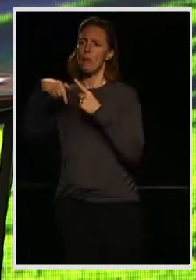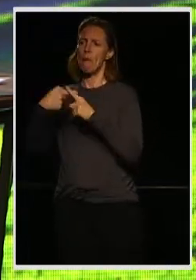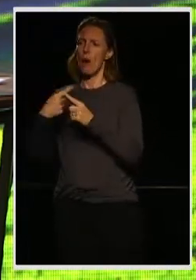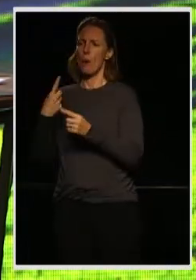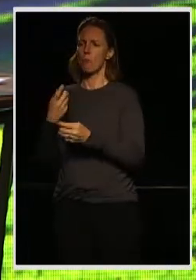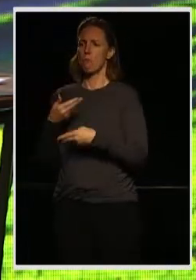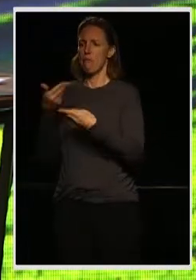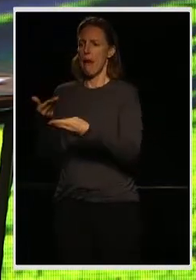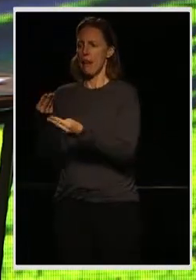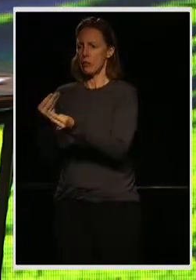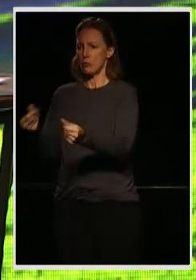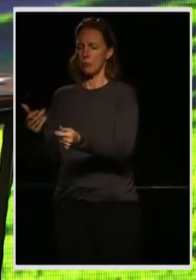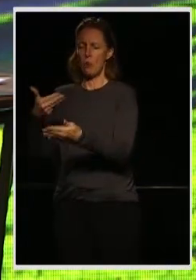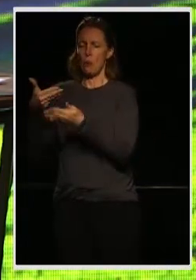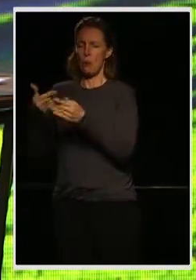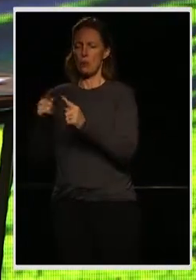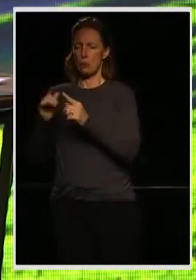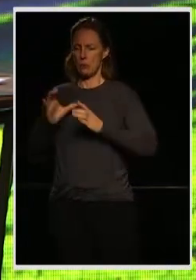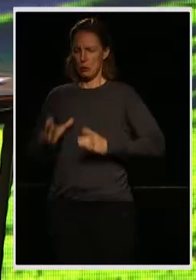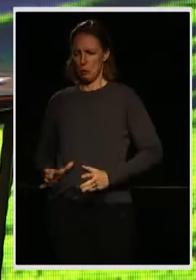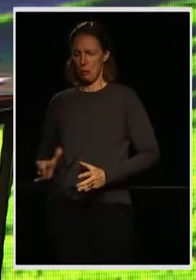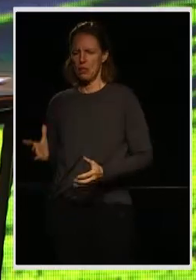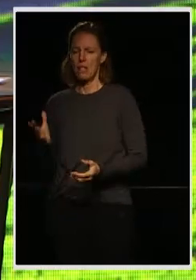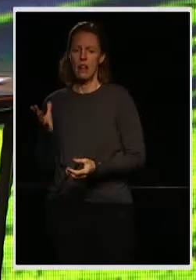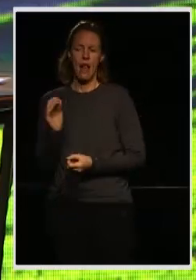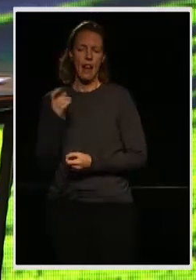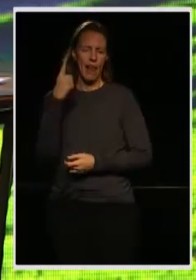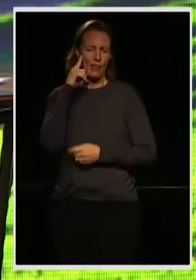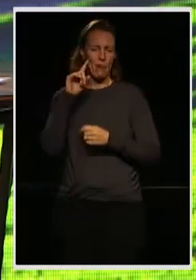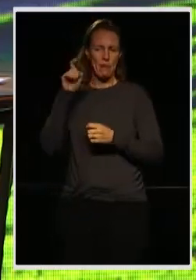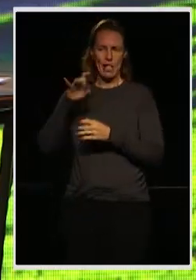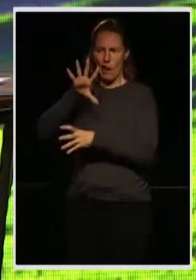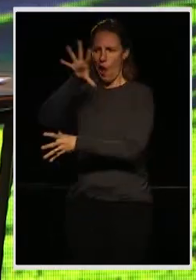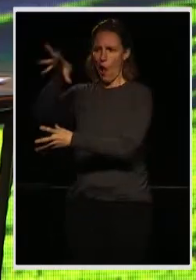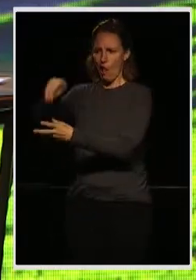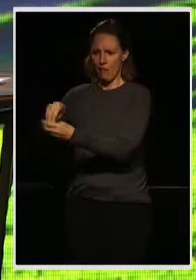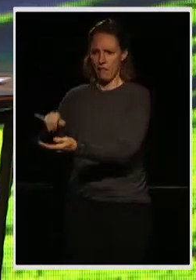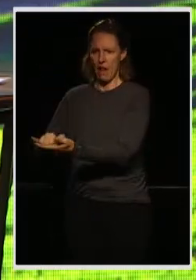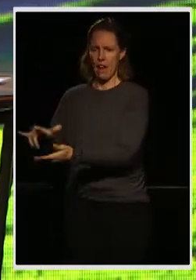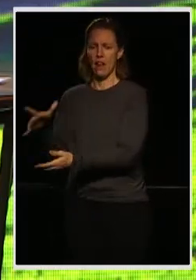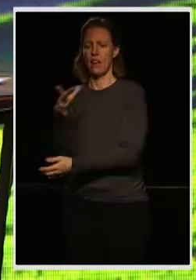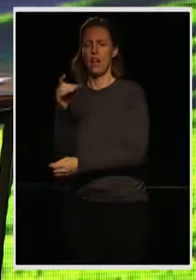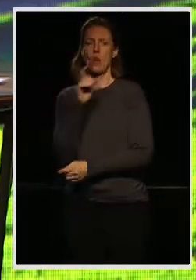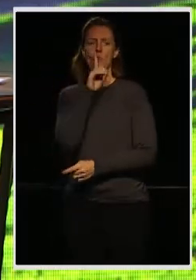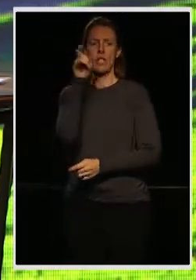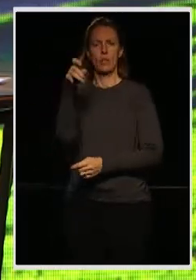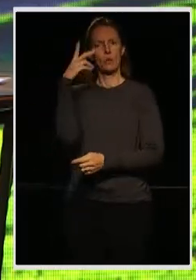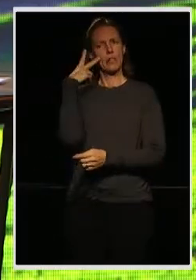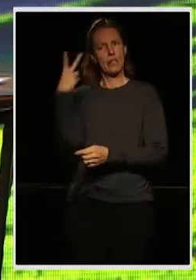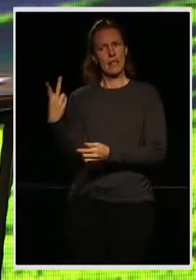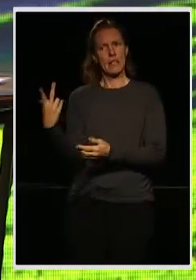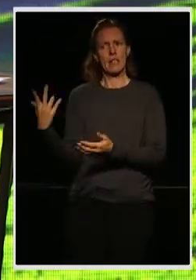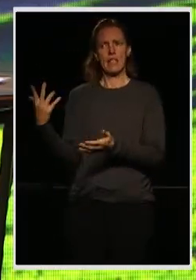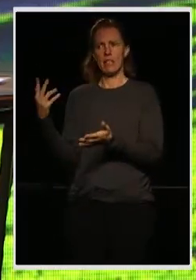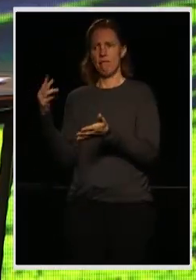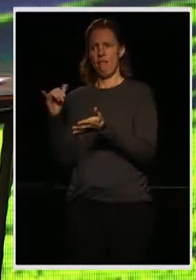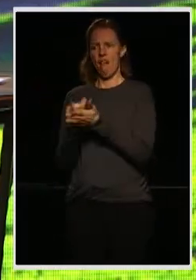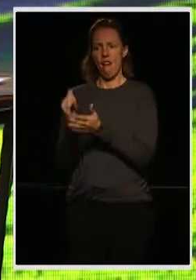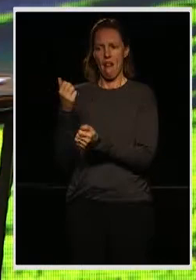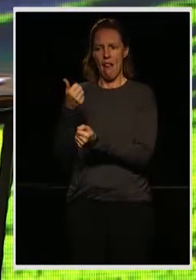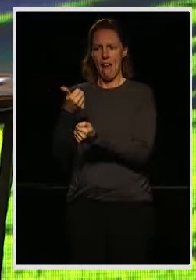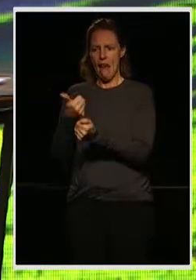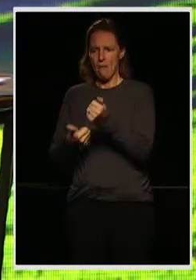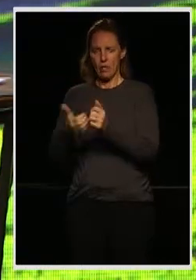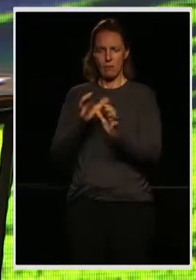closer to consumers or something like that. And I think we need all of that, and we really need to sort of see that every